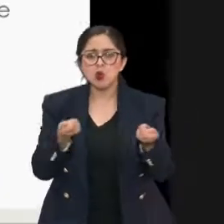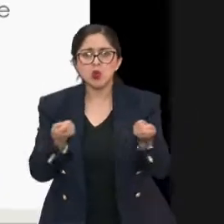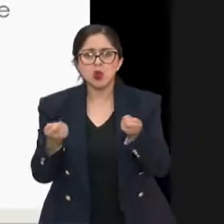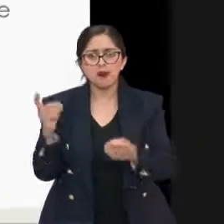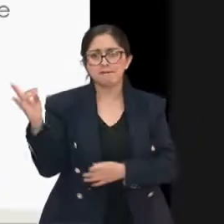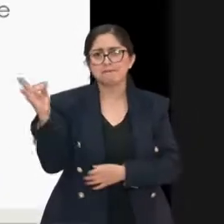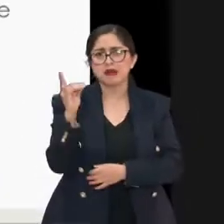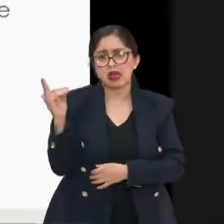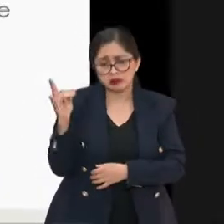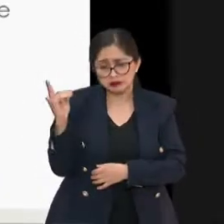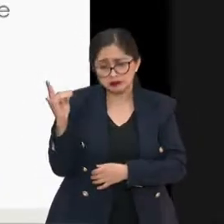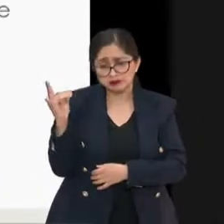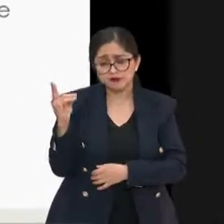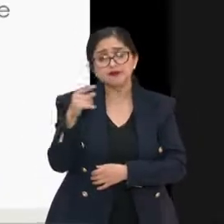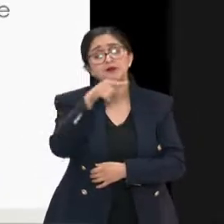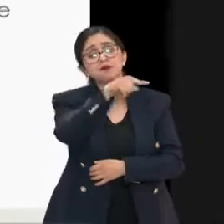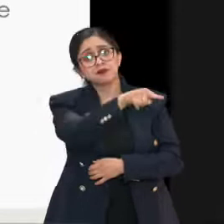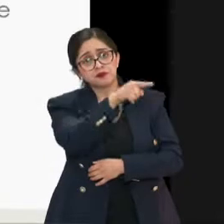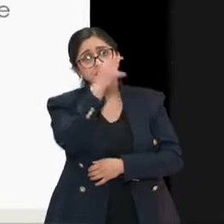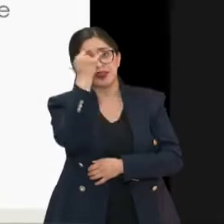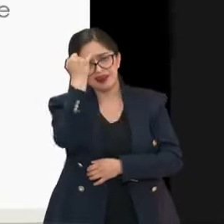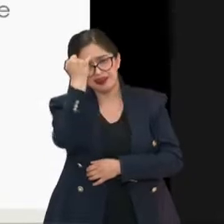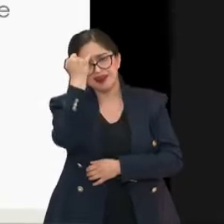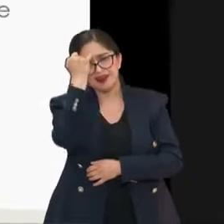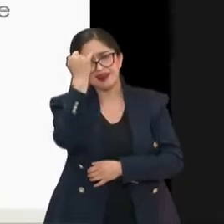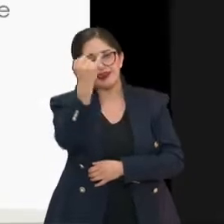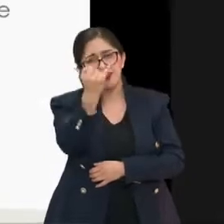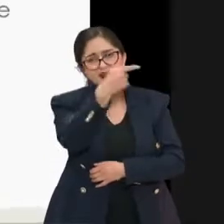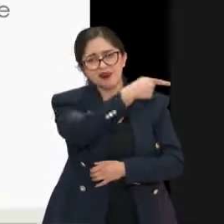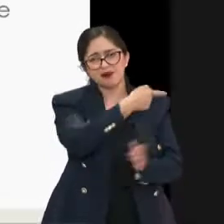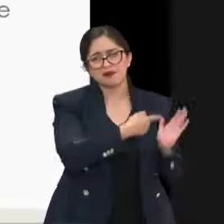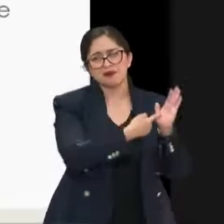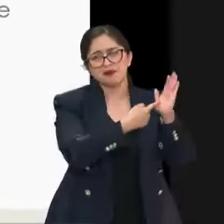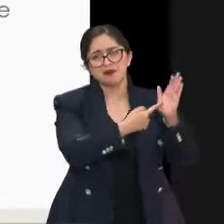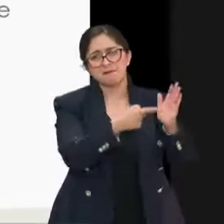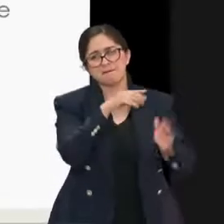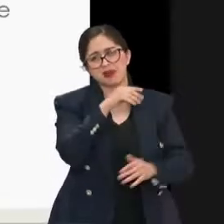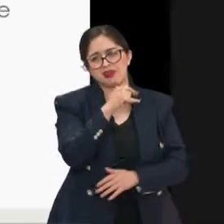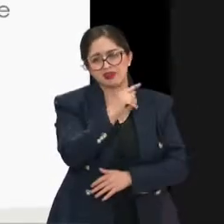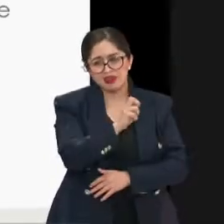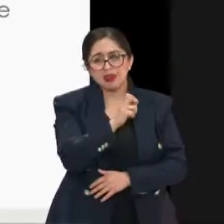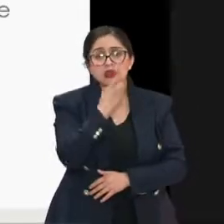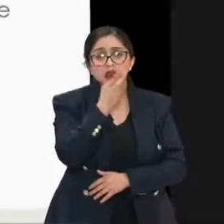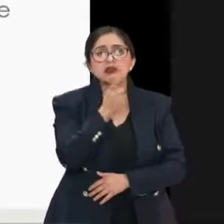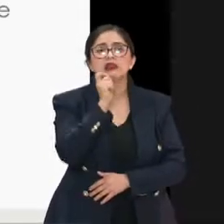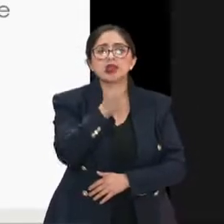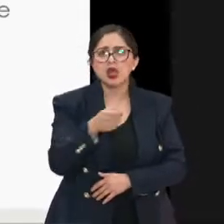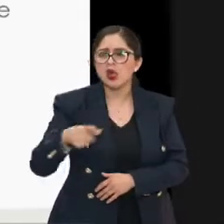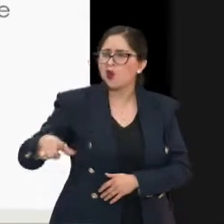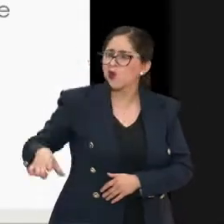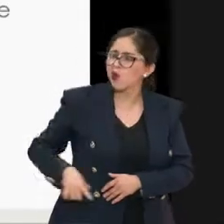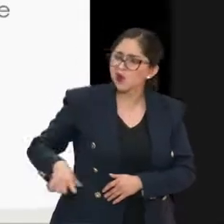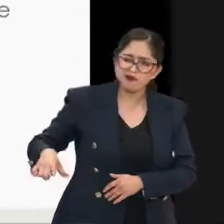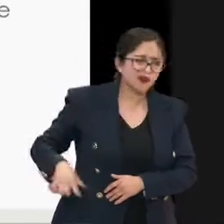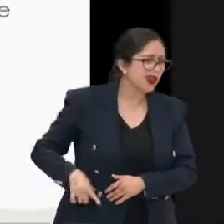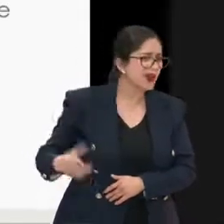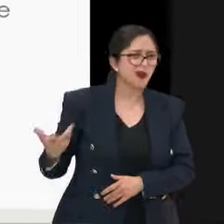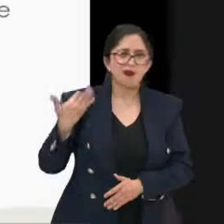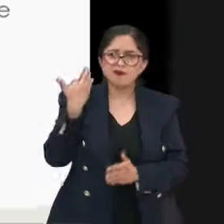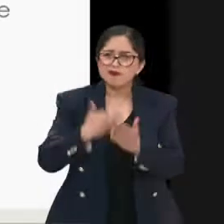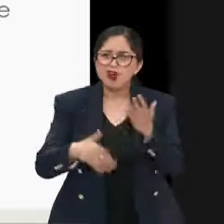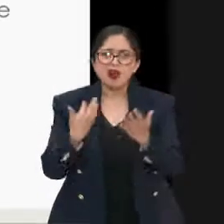opposing because for the control of the country. So I completely share the idea that Marité was presenting,